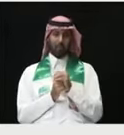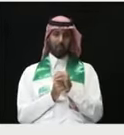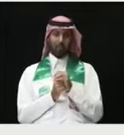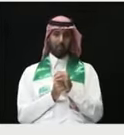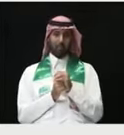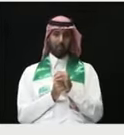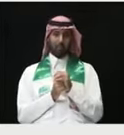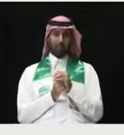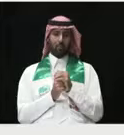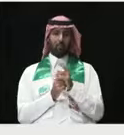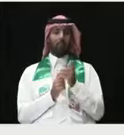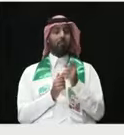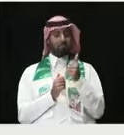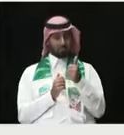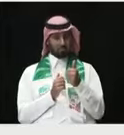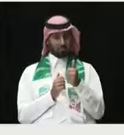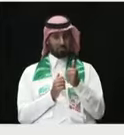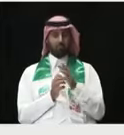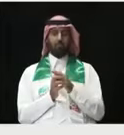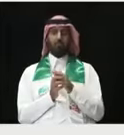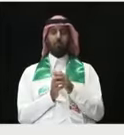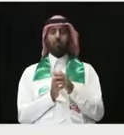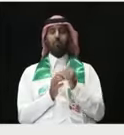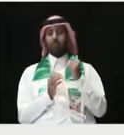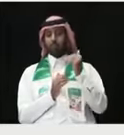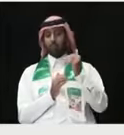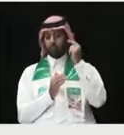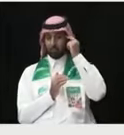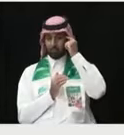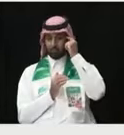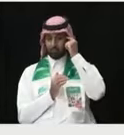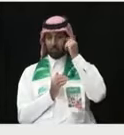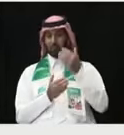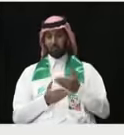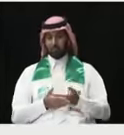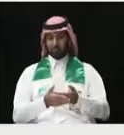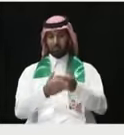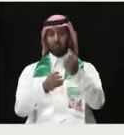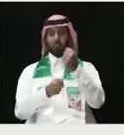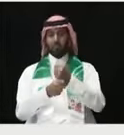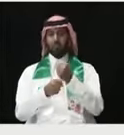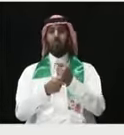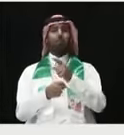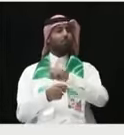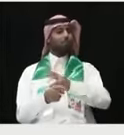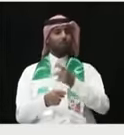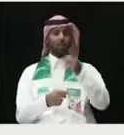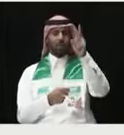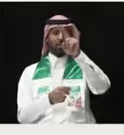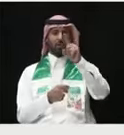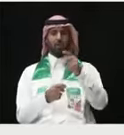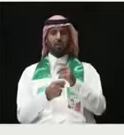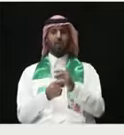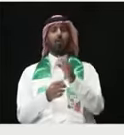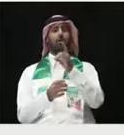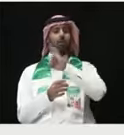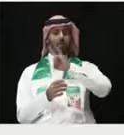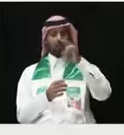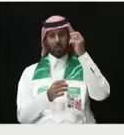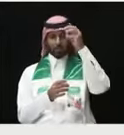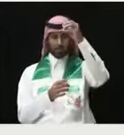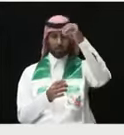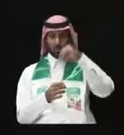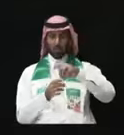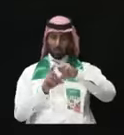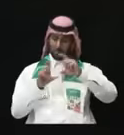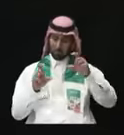Okay? All done? So, if we need a helping verb for a question and a negative in affirmative